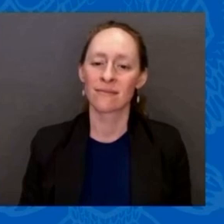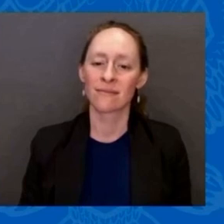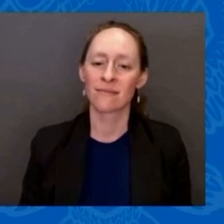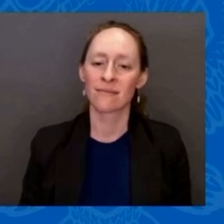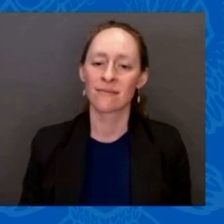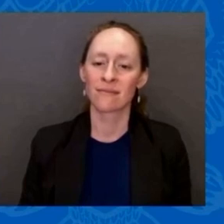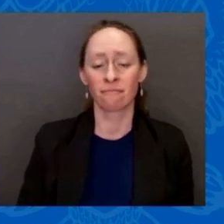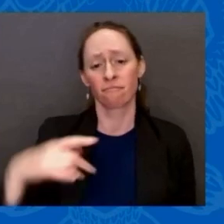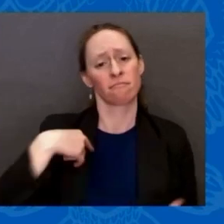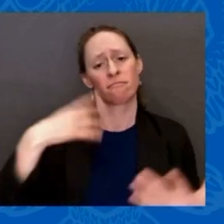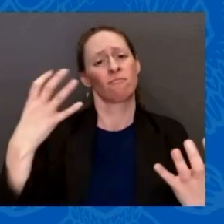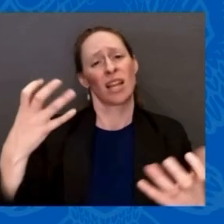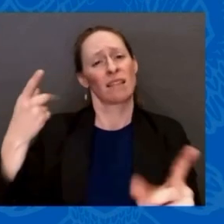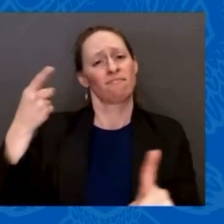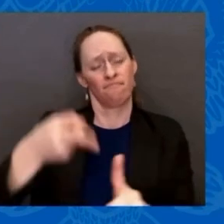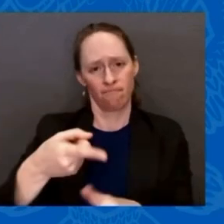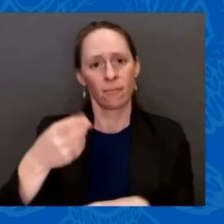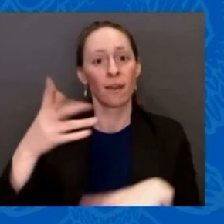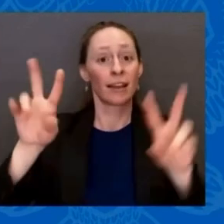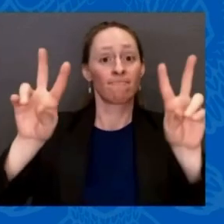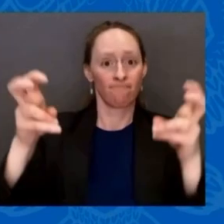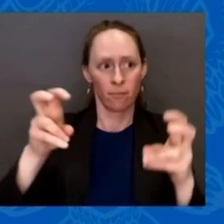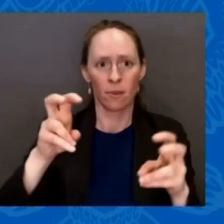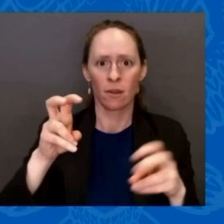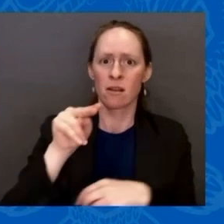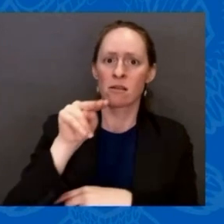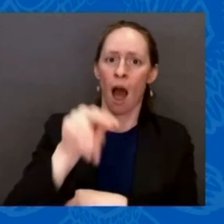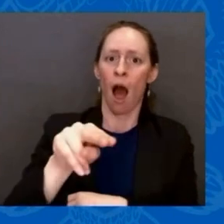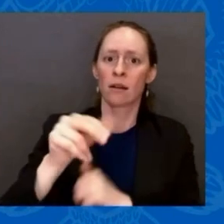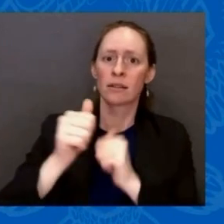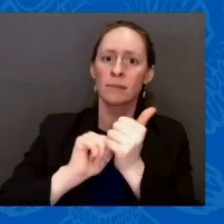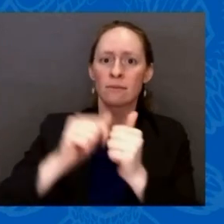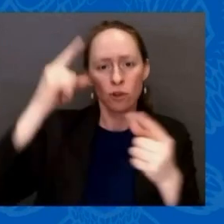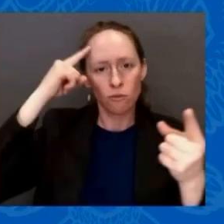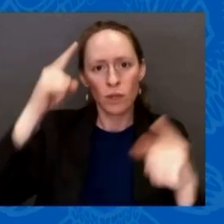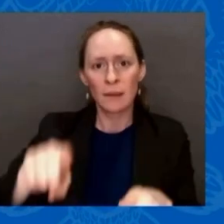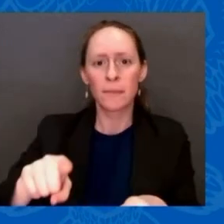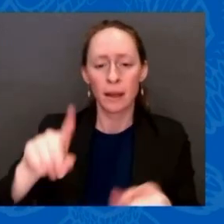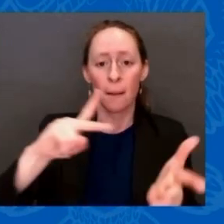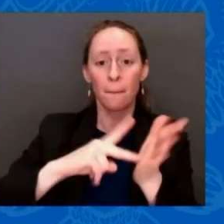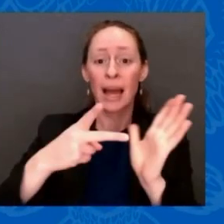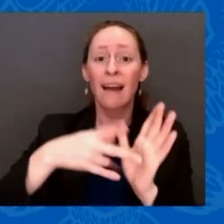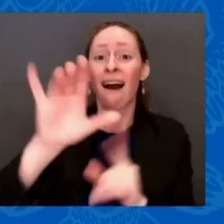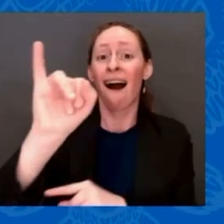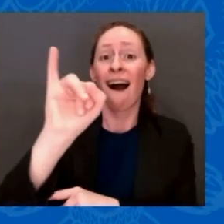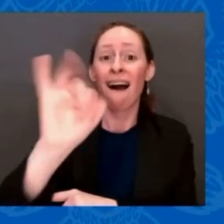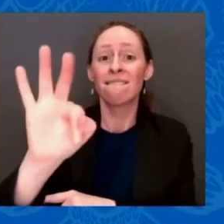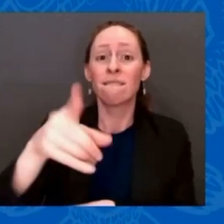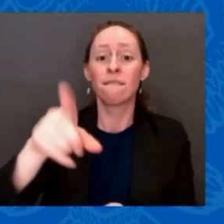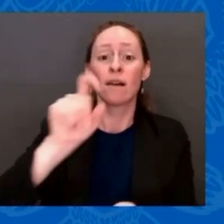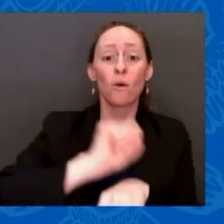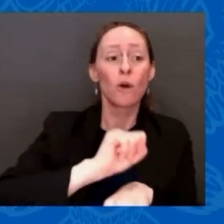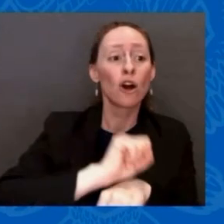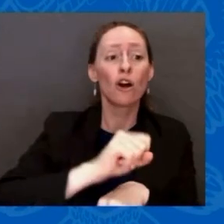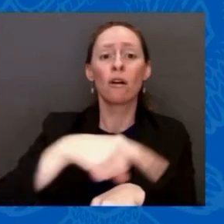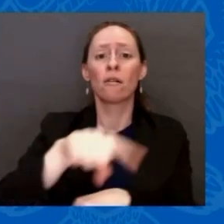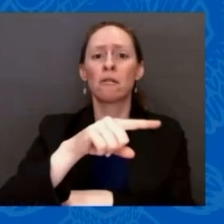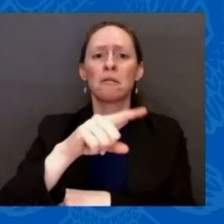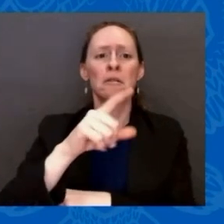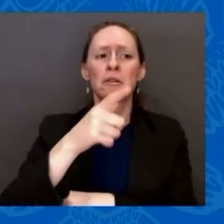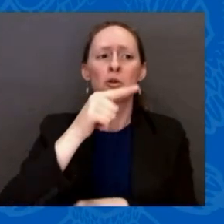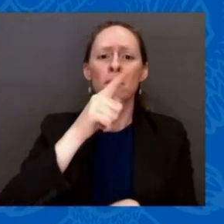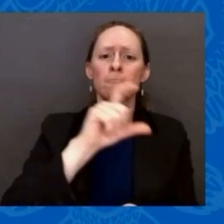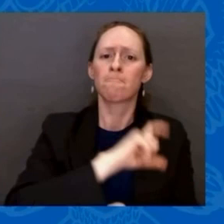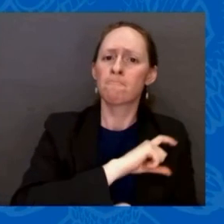Americans, from security guards to retail workers, from walking across the street to the same kind of business and getting a higher